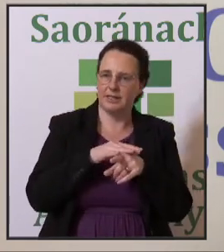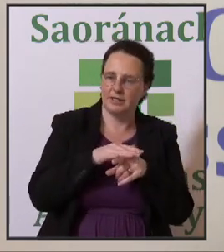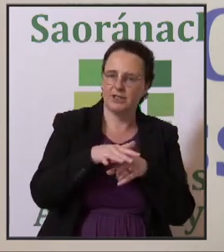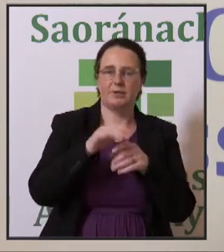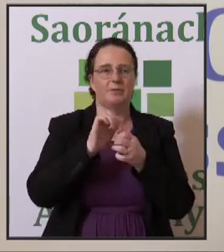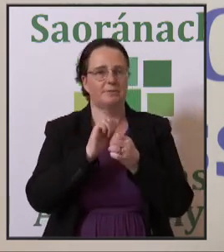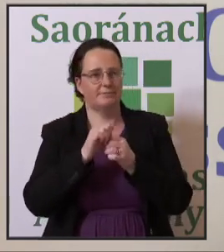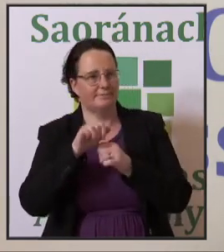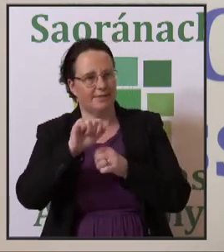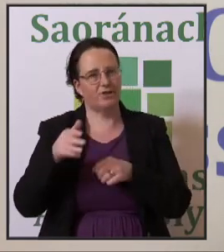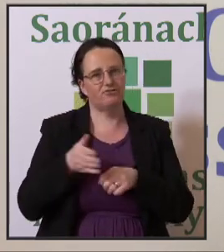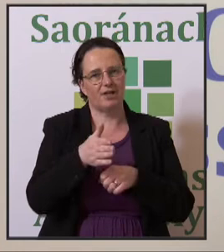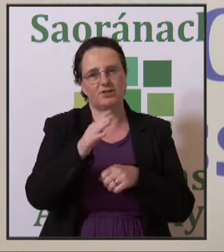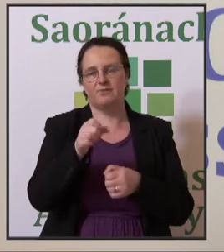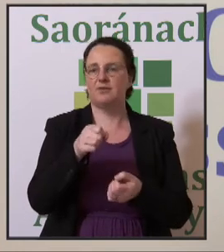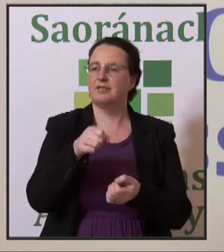to come.